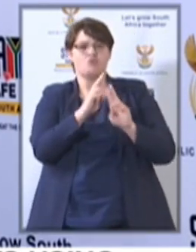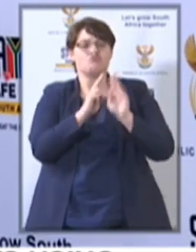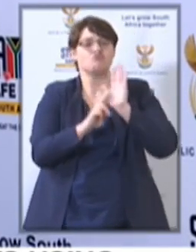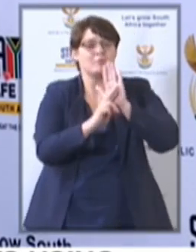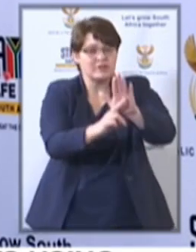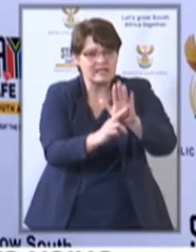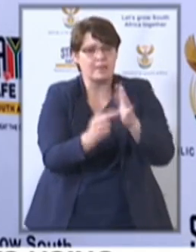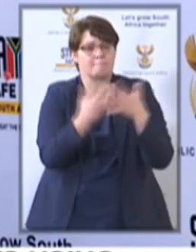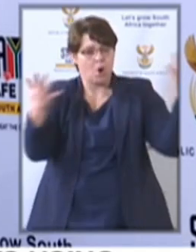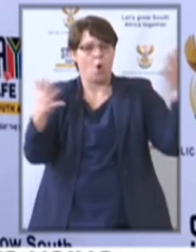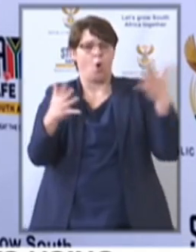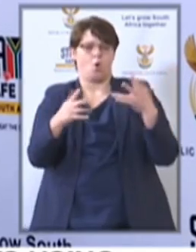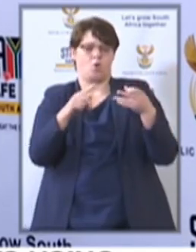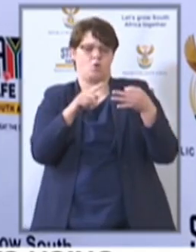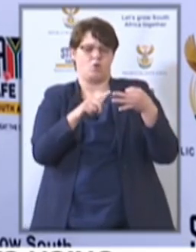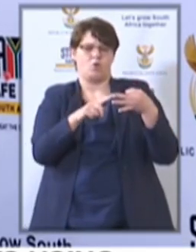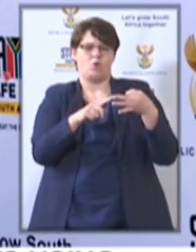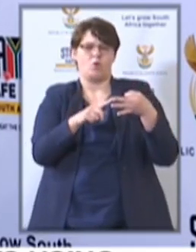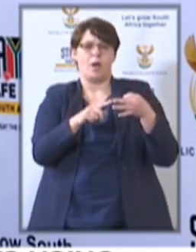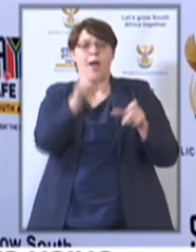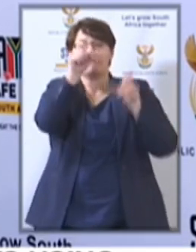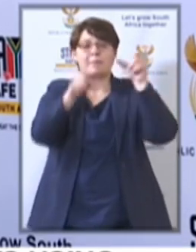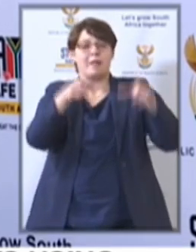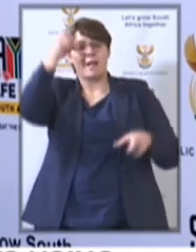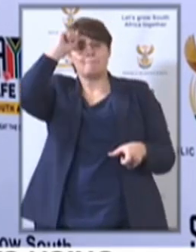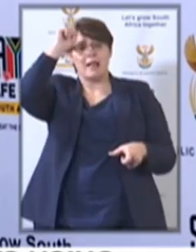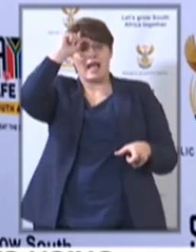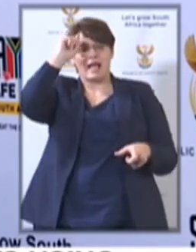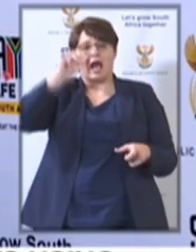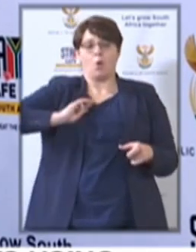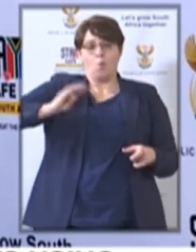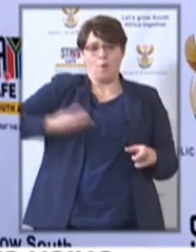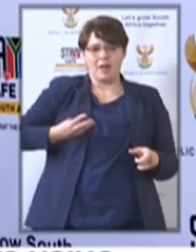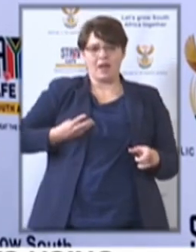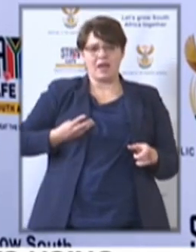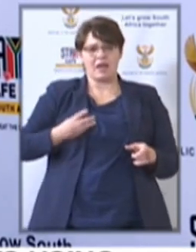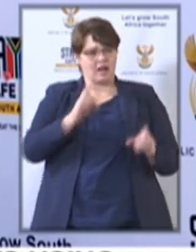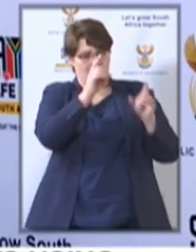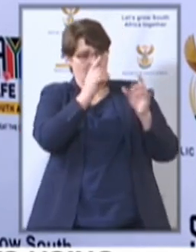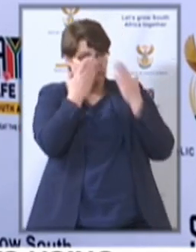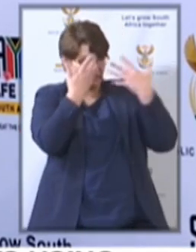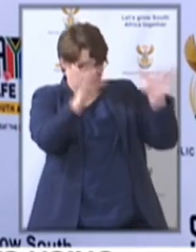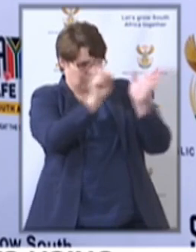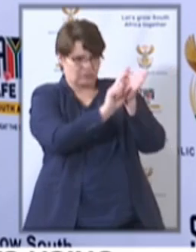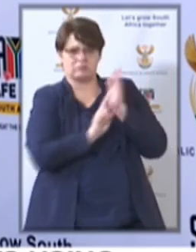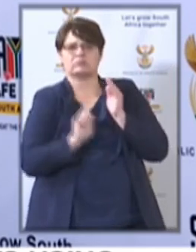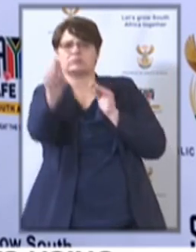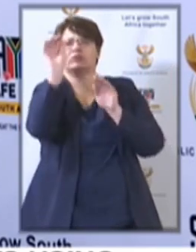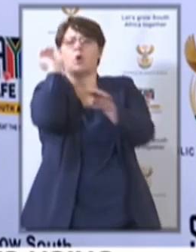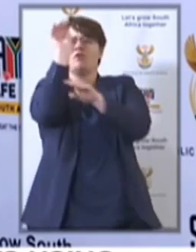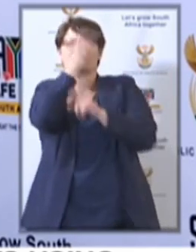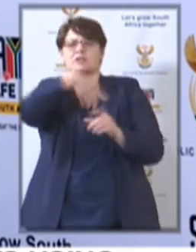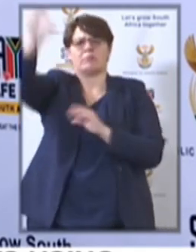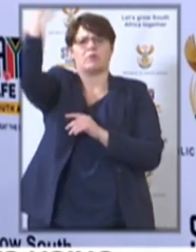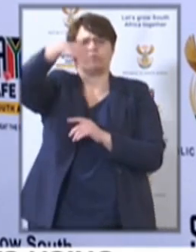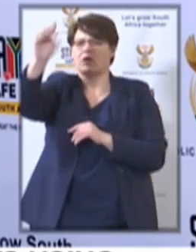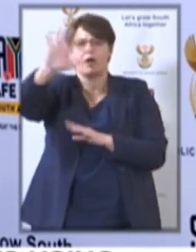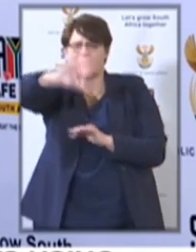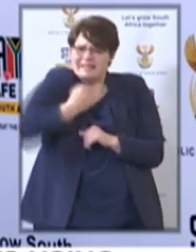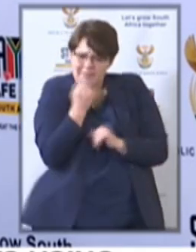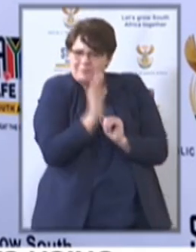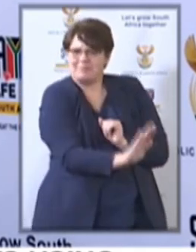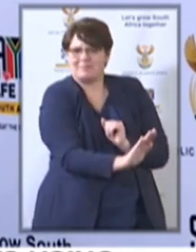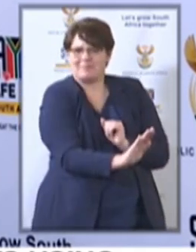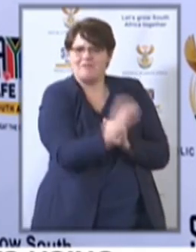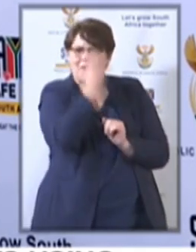representation, and improved retention of blacks and women in the academic workforce, professoriate,